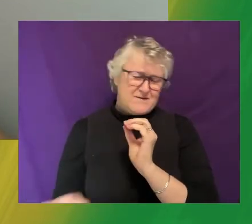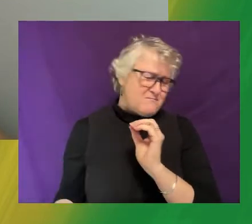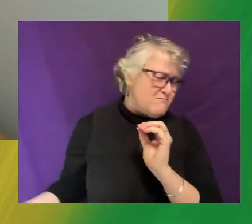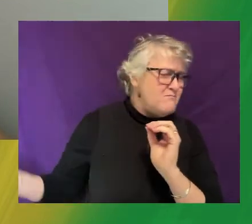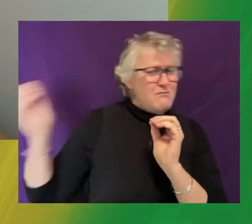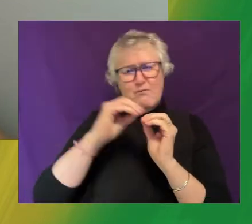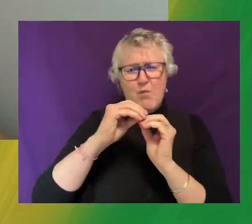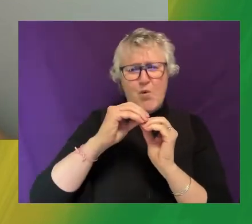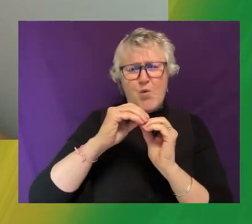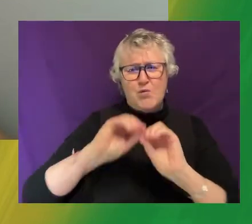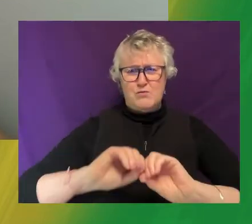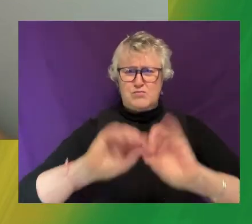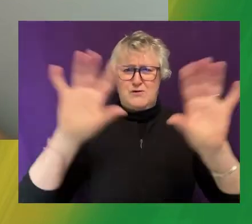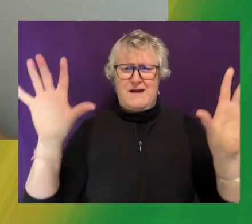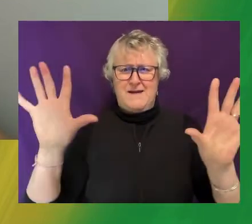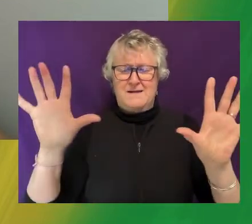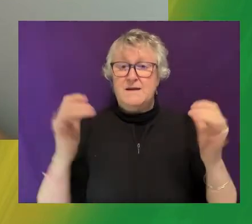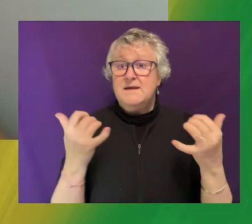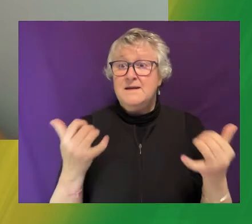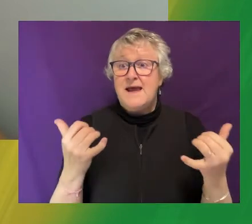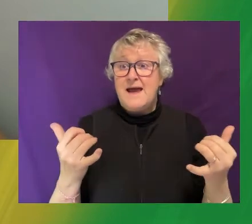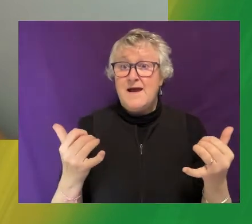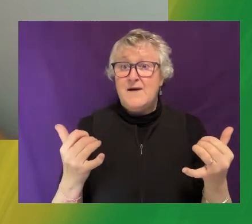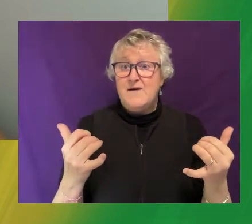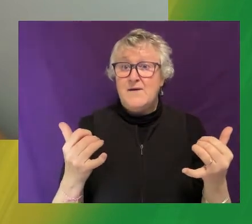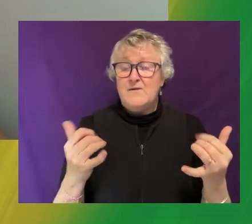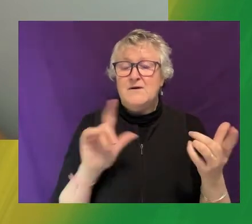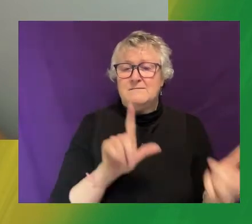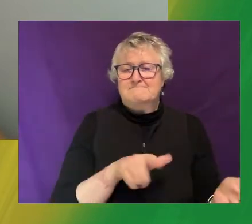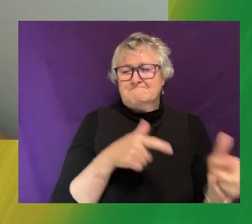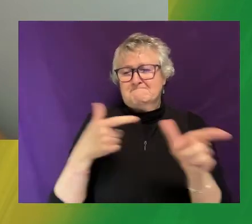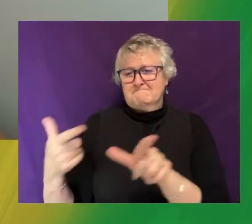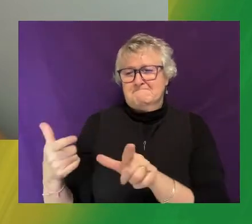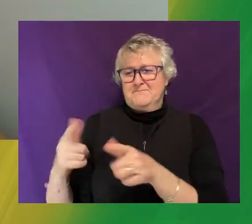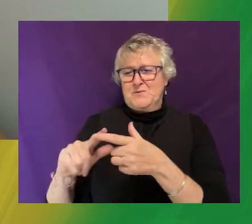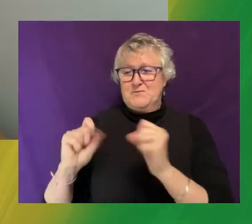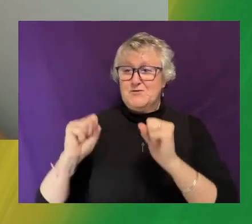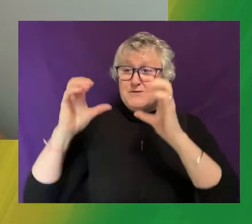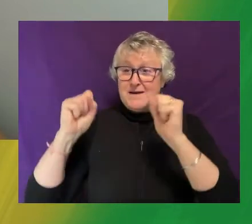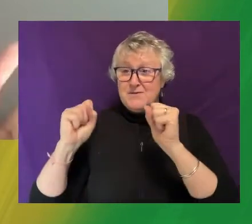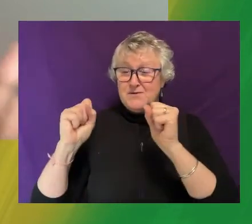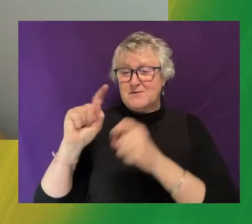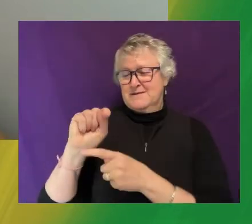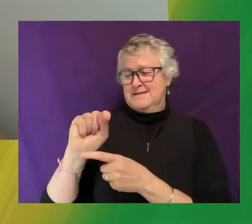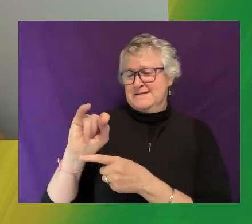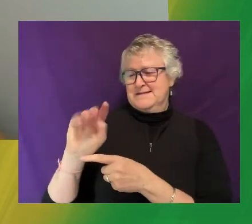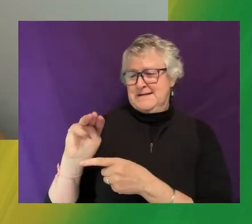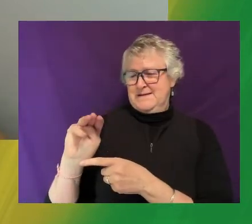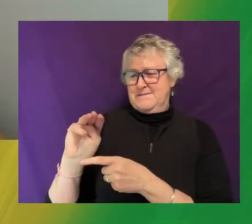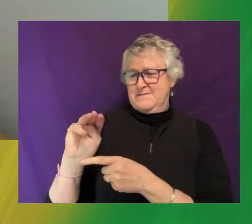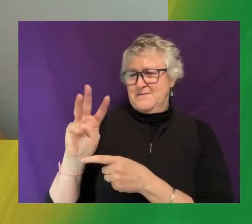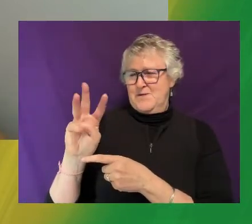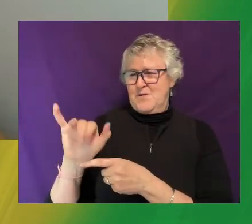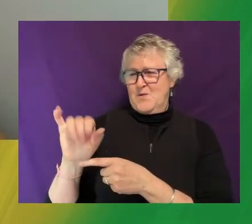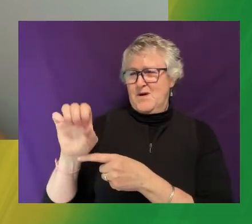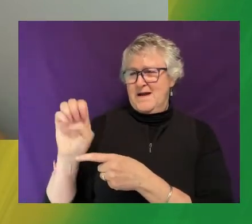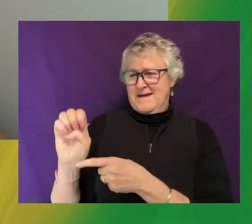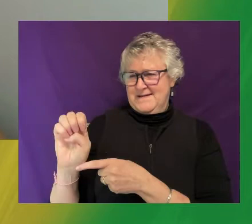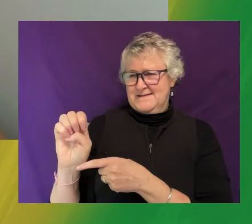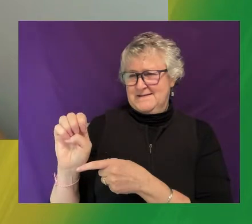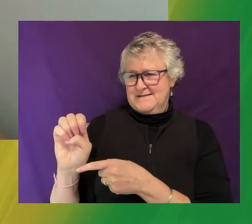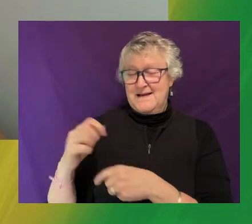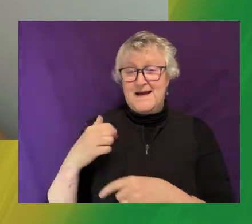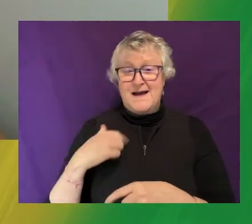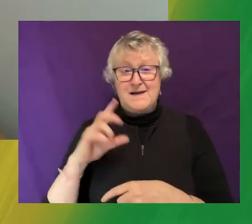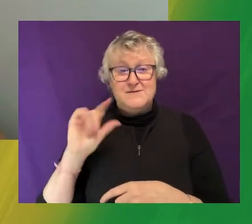I now like to pass the mic over to the incredible Tim Wise. I'm Doc Peace. Shine on.